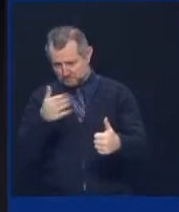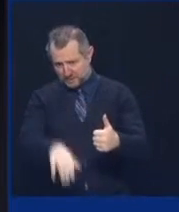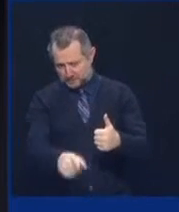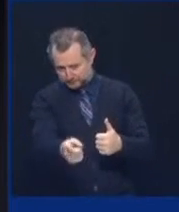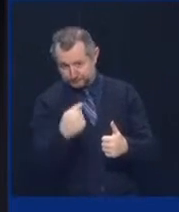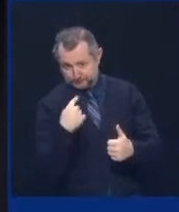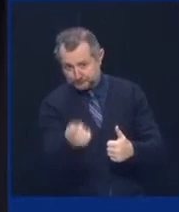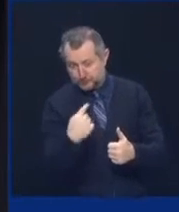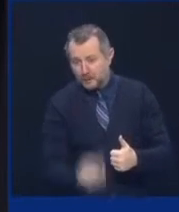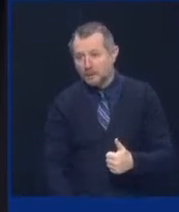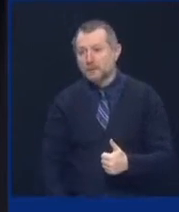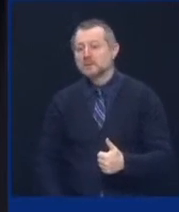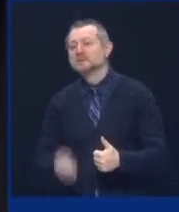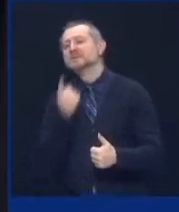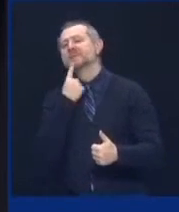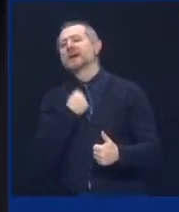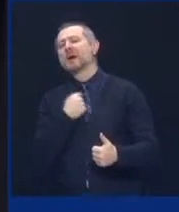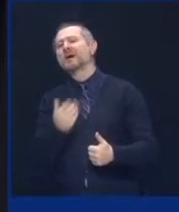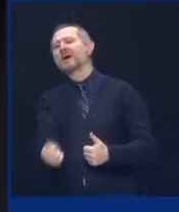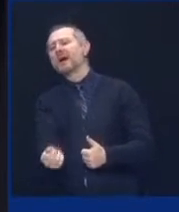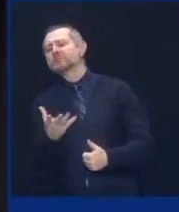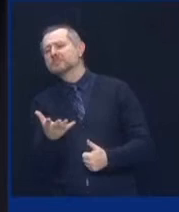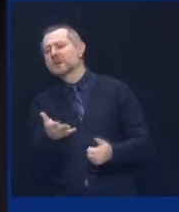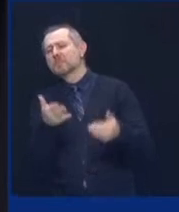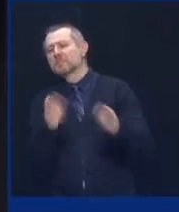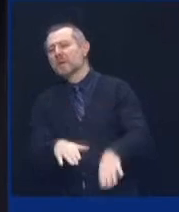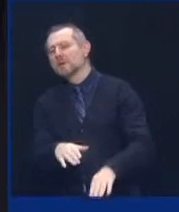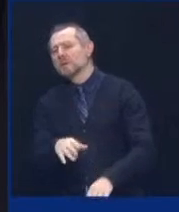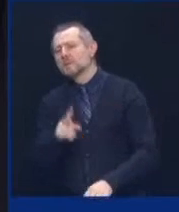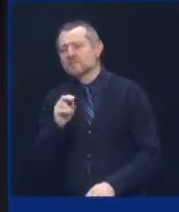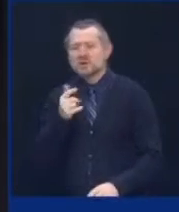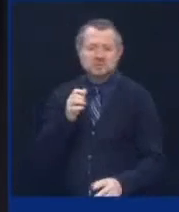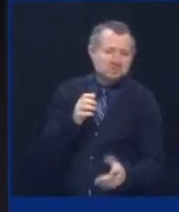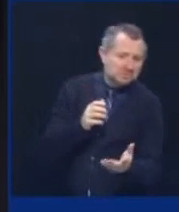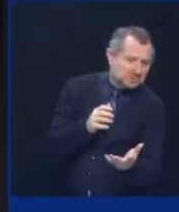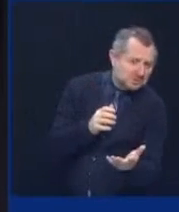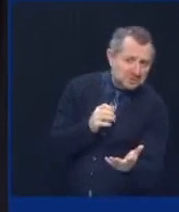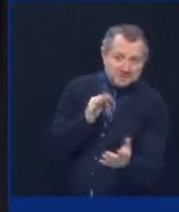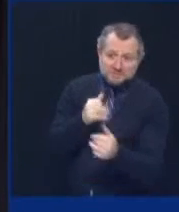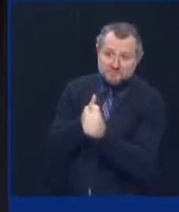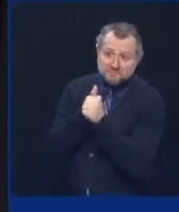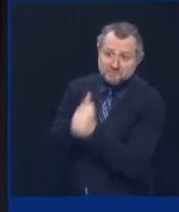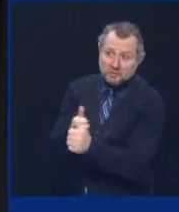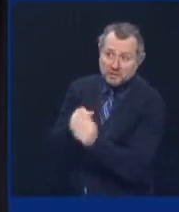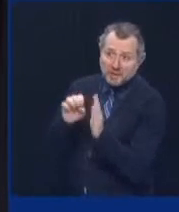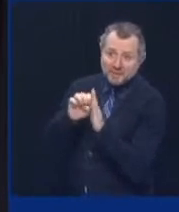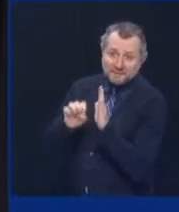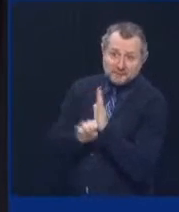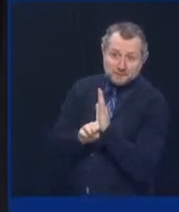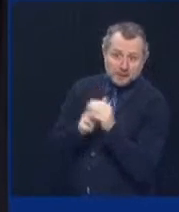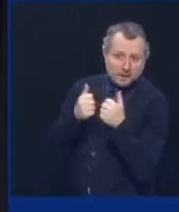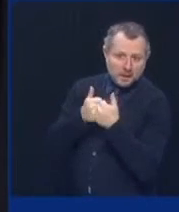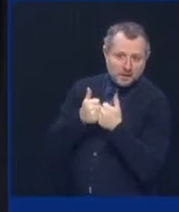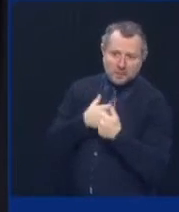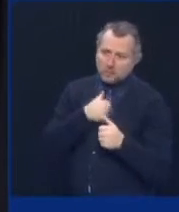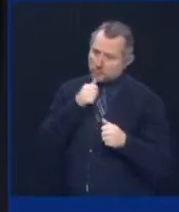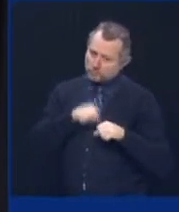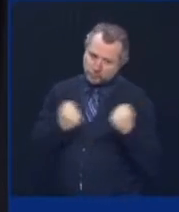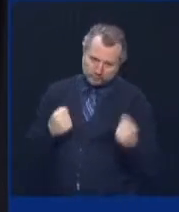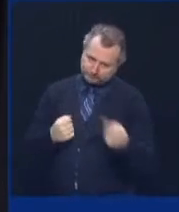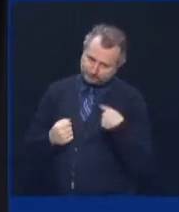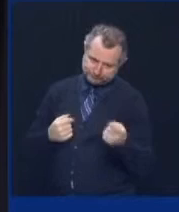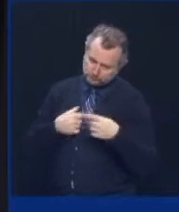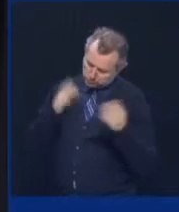You tell me what you want to wager, as long as it's within the confines of ethics and the gaming laws. We don't want to get into trouble. And